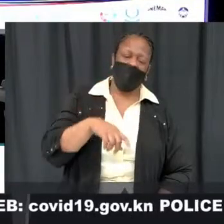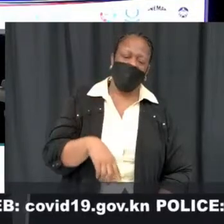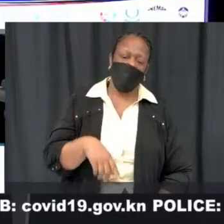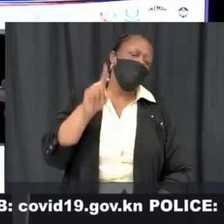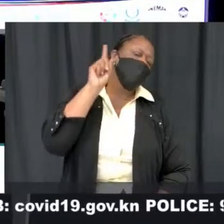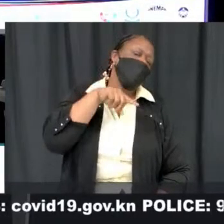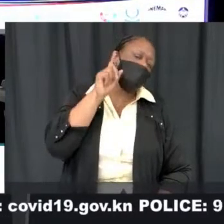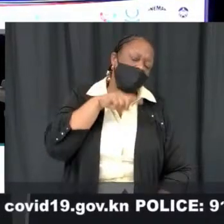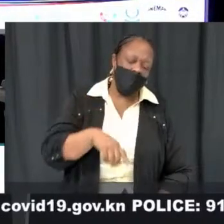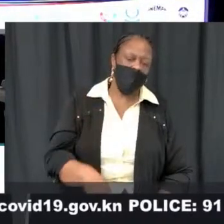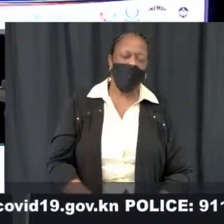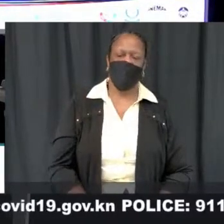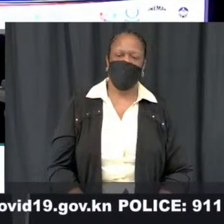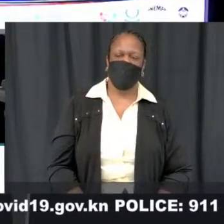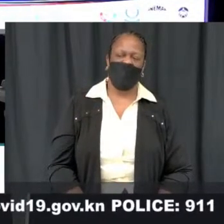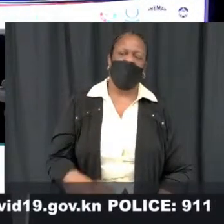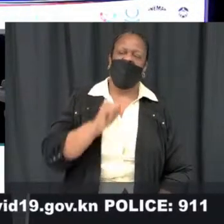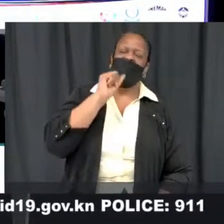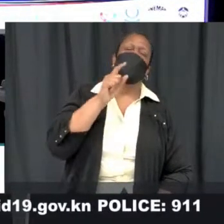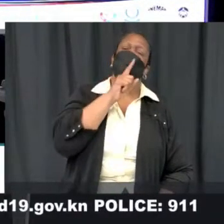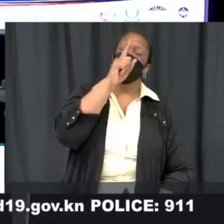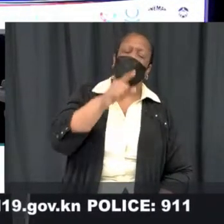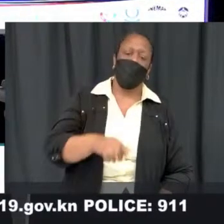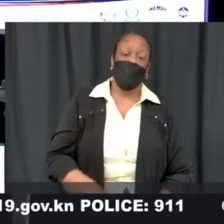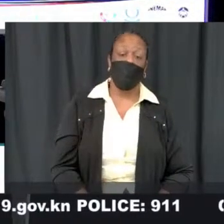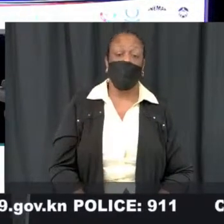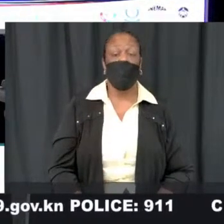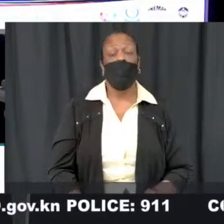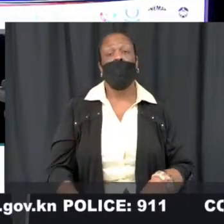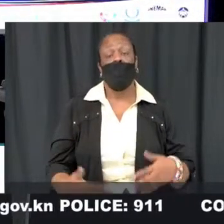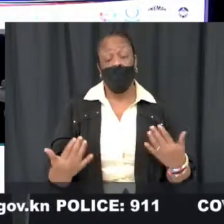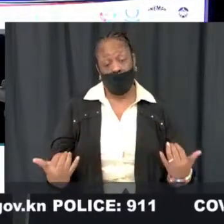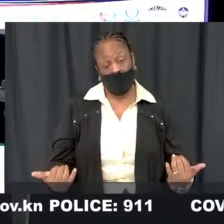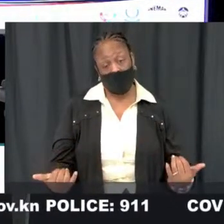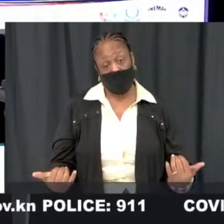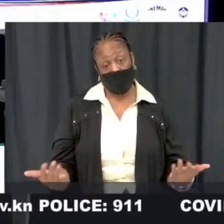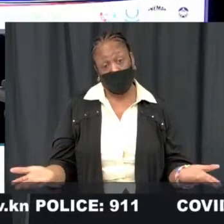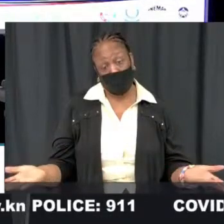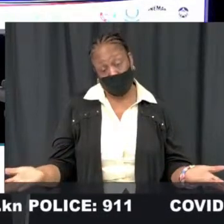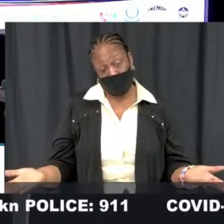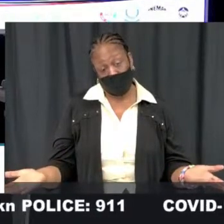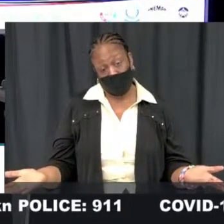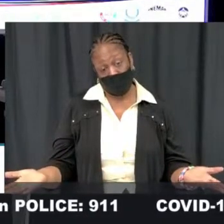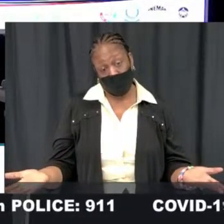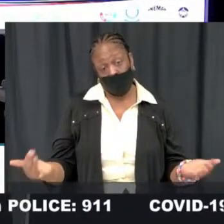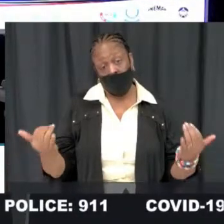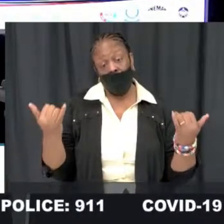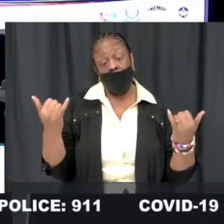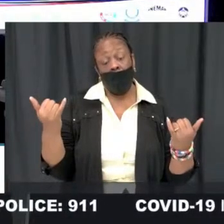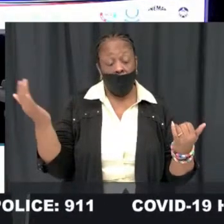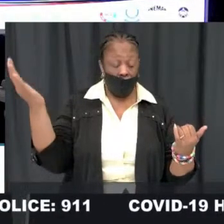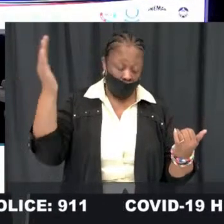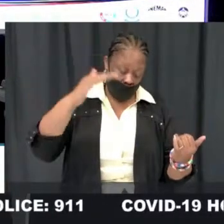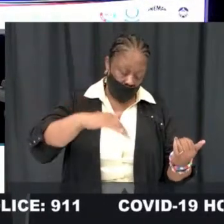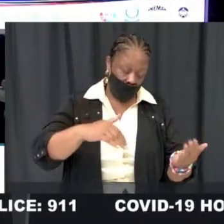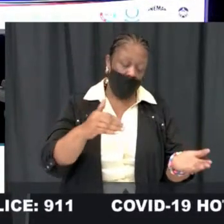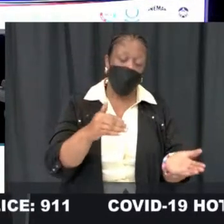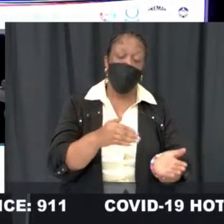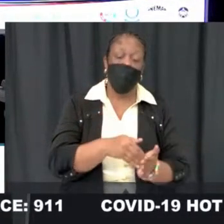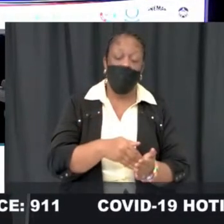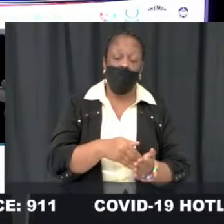gentlemen, it's back. It has impacted our economy. It has impacted the lives of families where we have lost